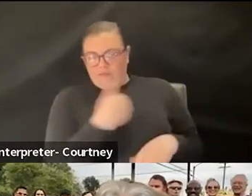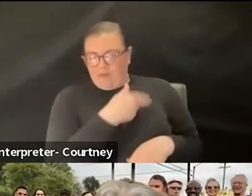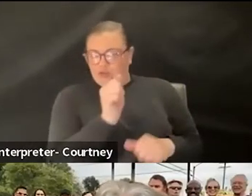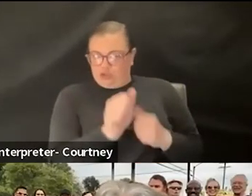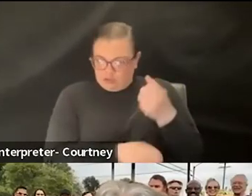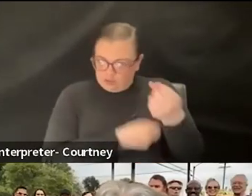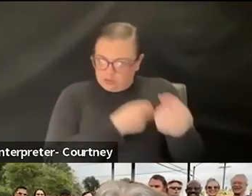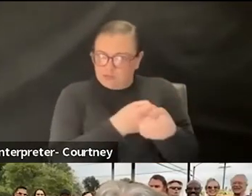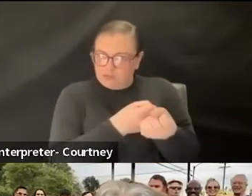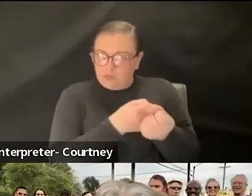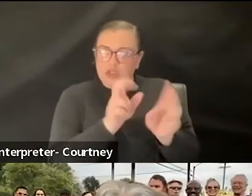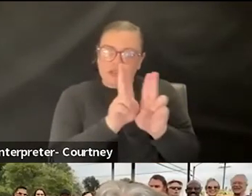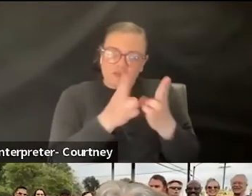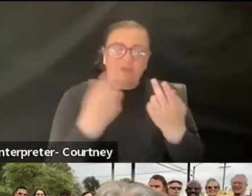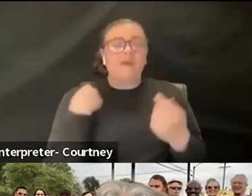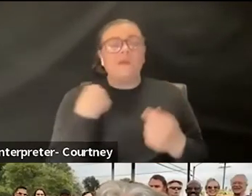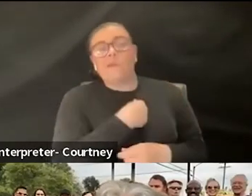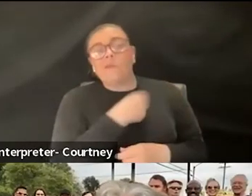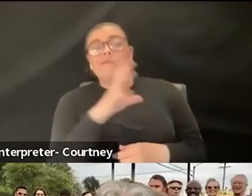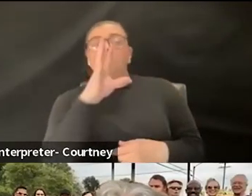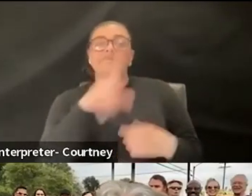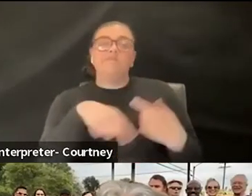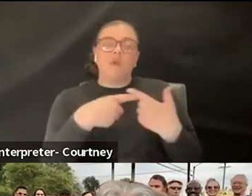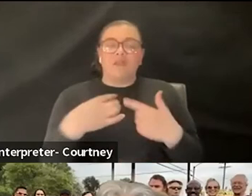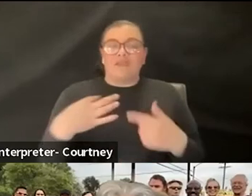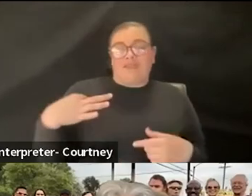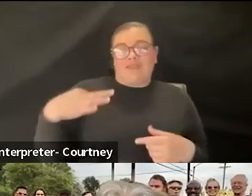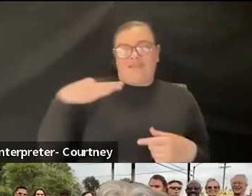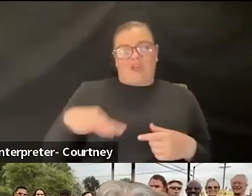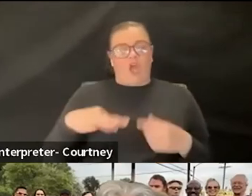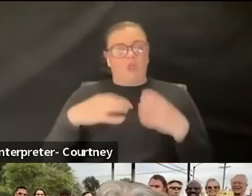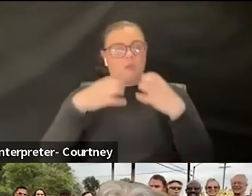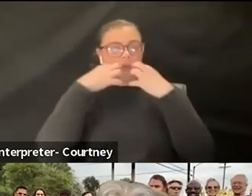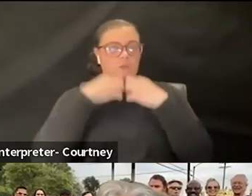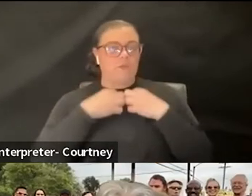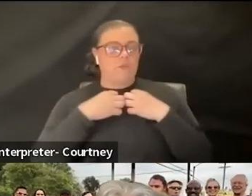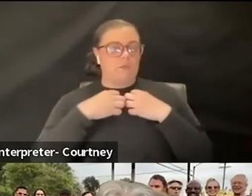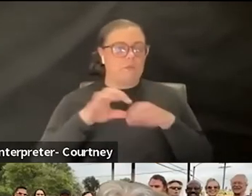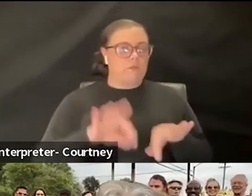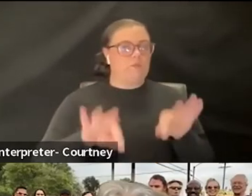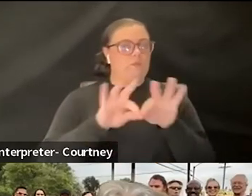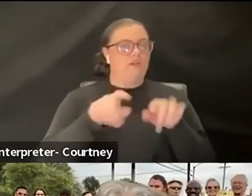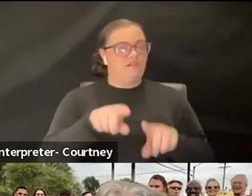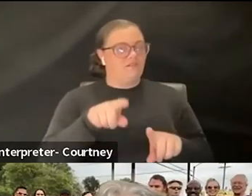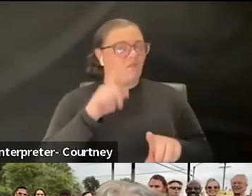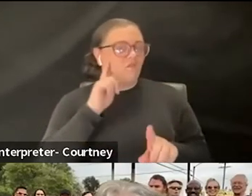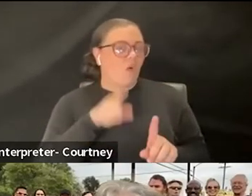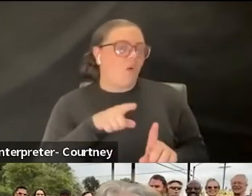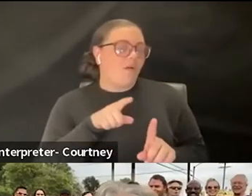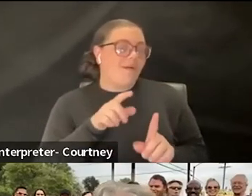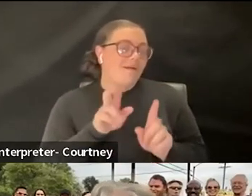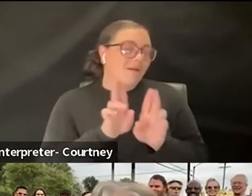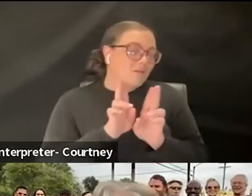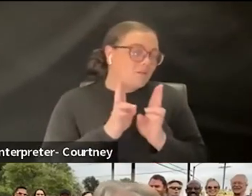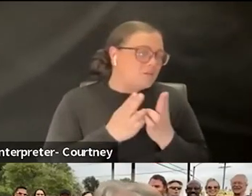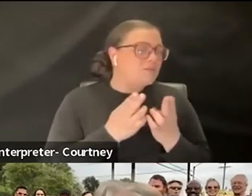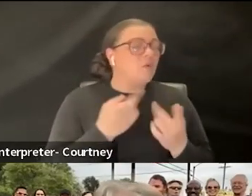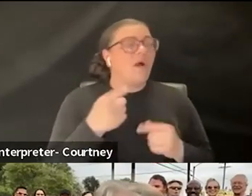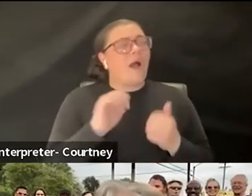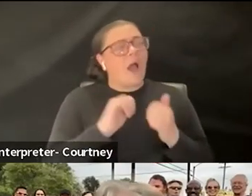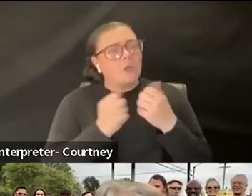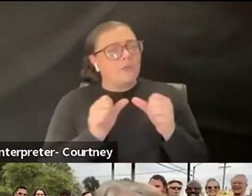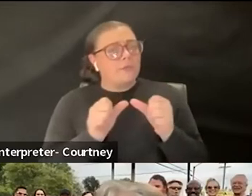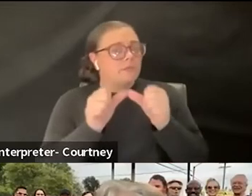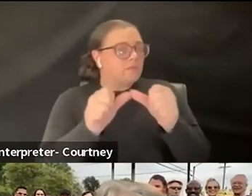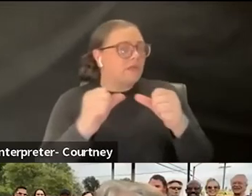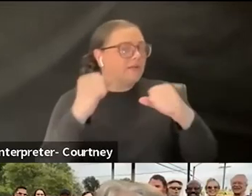member, though, what is it that you can do to fight for, you know, fairness and the contracts and, you know, all the things that